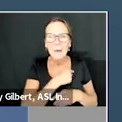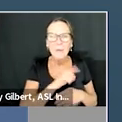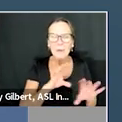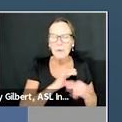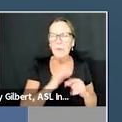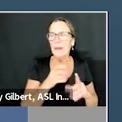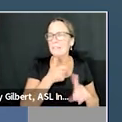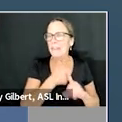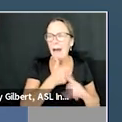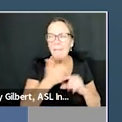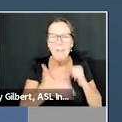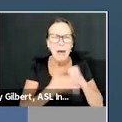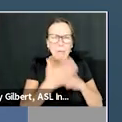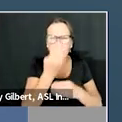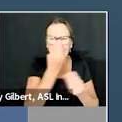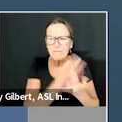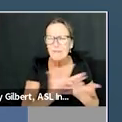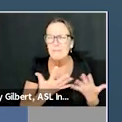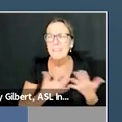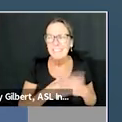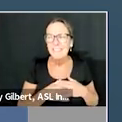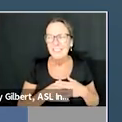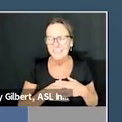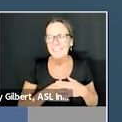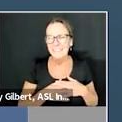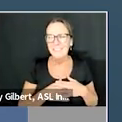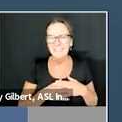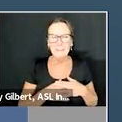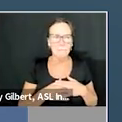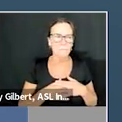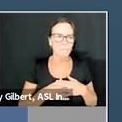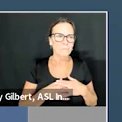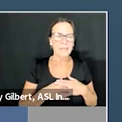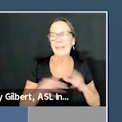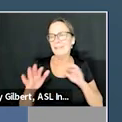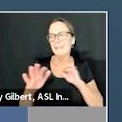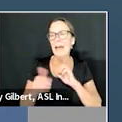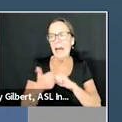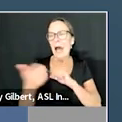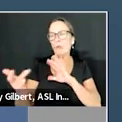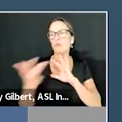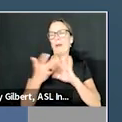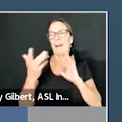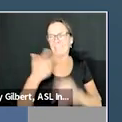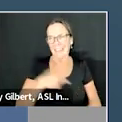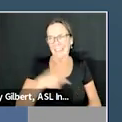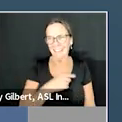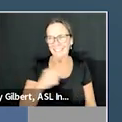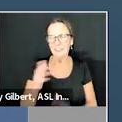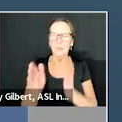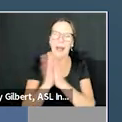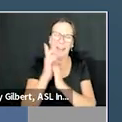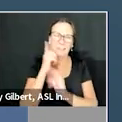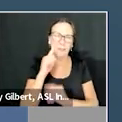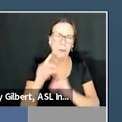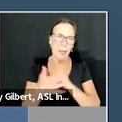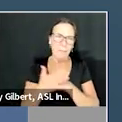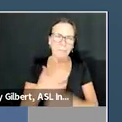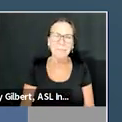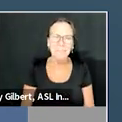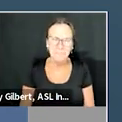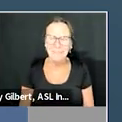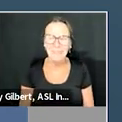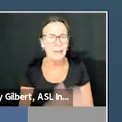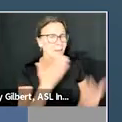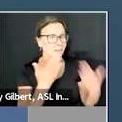Self-help materials, as well as the way to get in touch with us to ask for help. Awesome. Thank